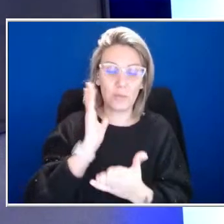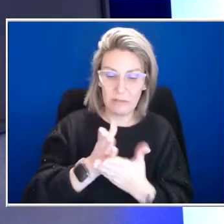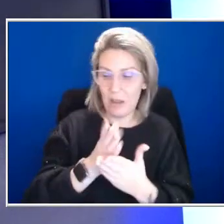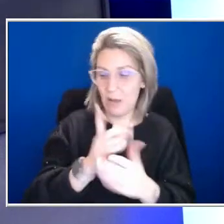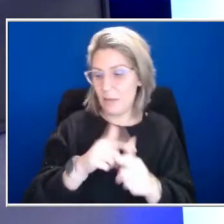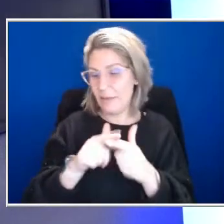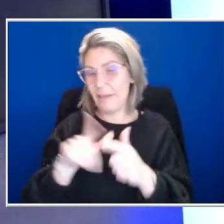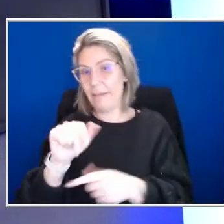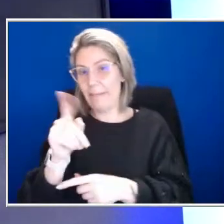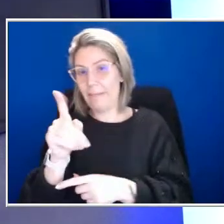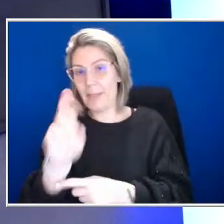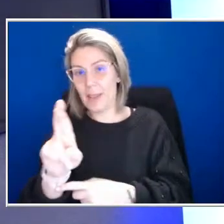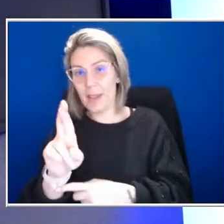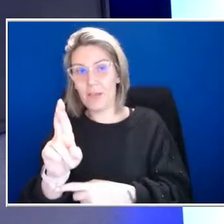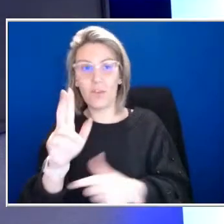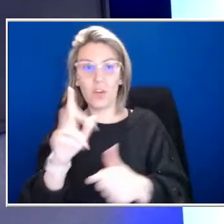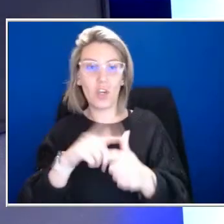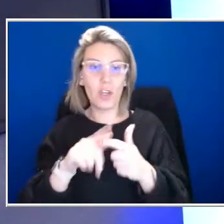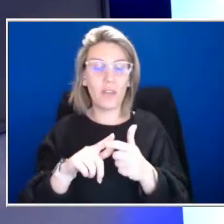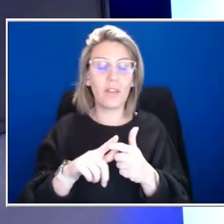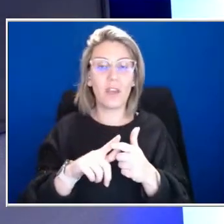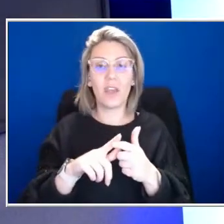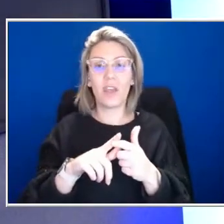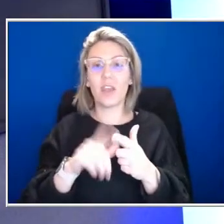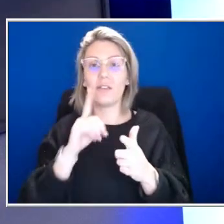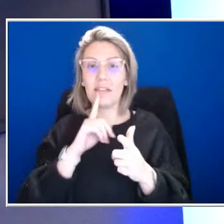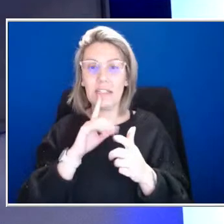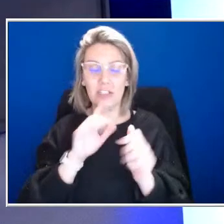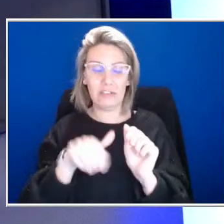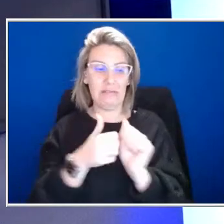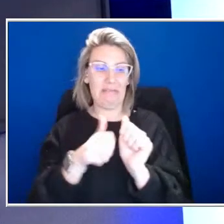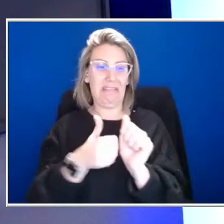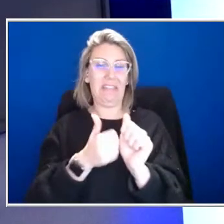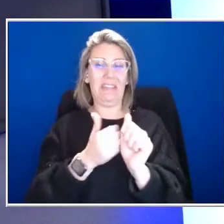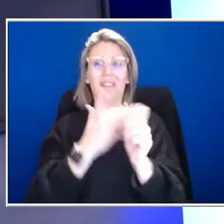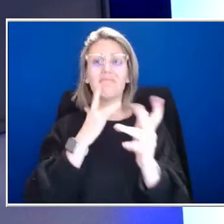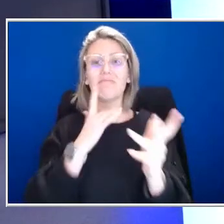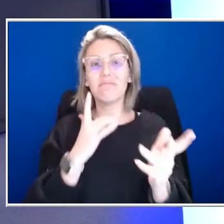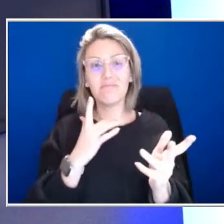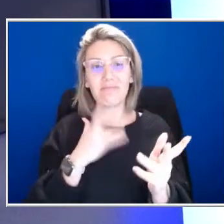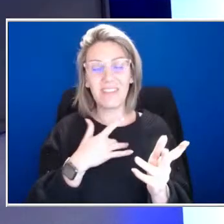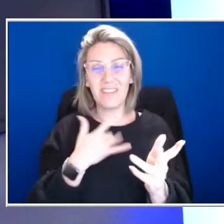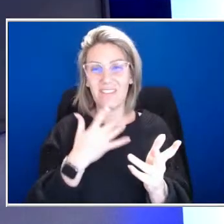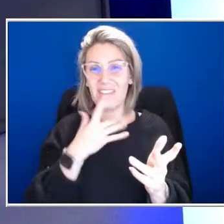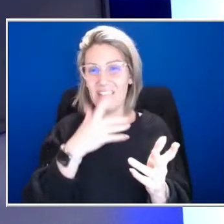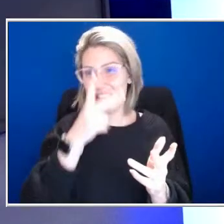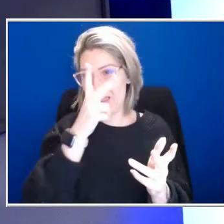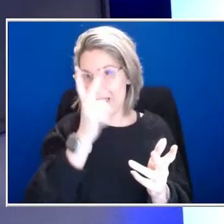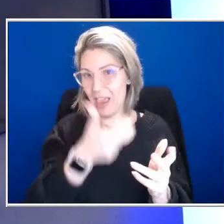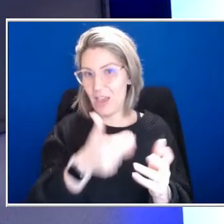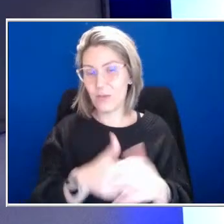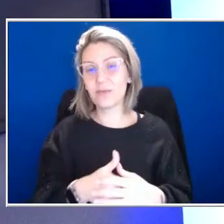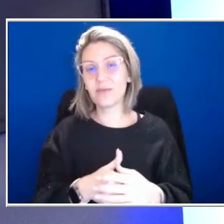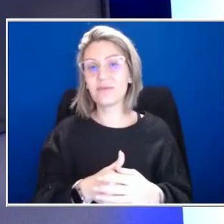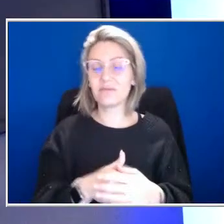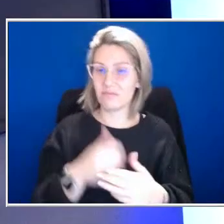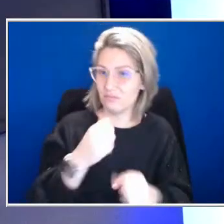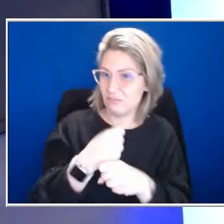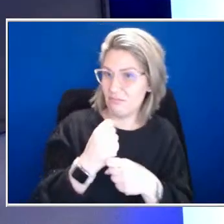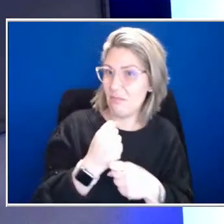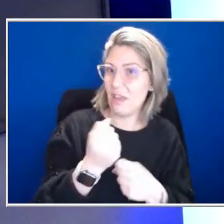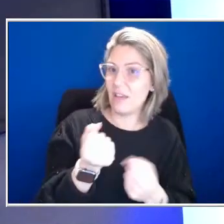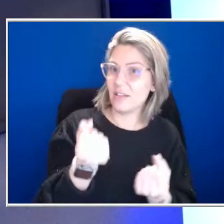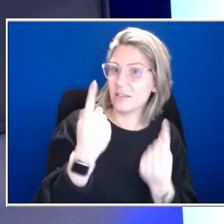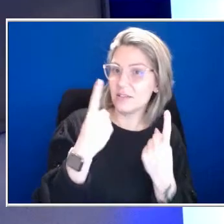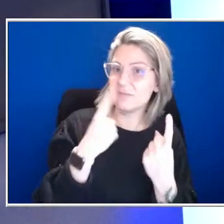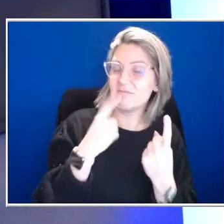forward. I mean, you get it back up into the liver, back up into the lungs, and that's why patients feel so poorly. Okay, well, it makes sense, but it's always interesting to see what